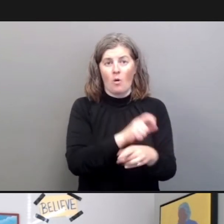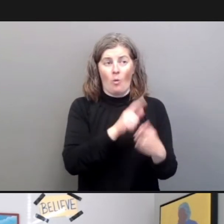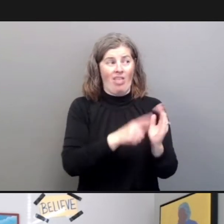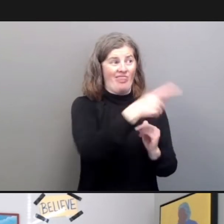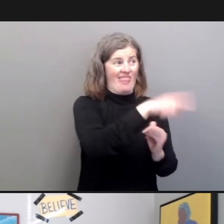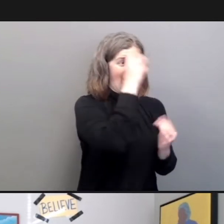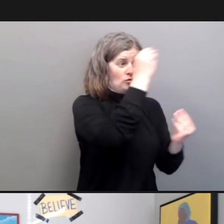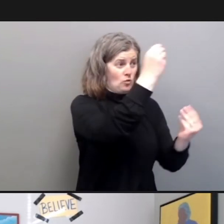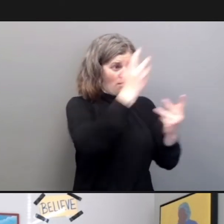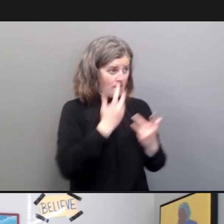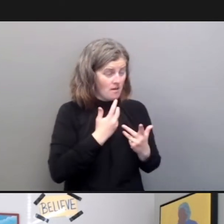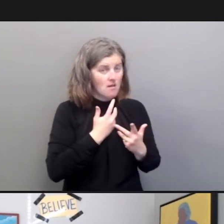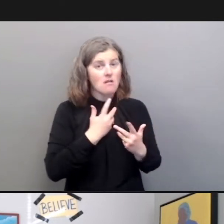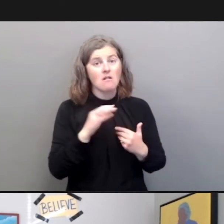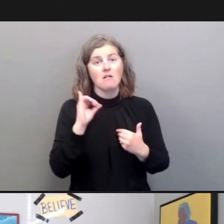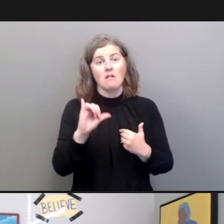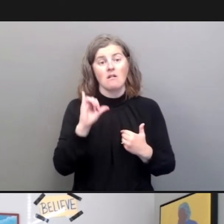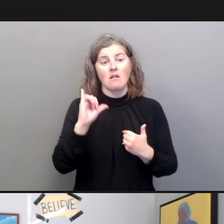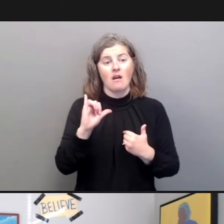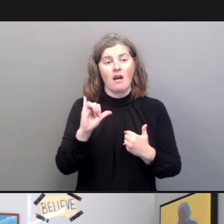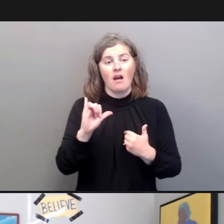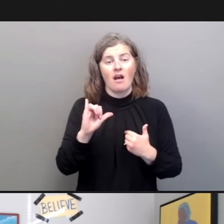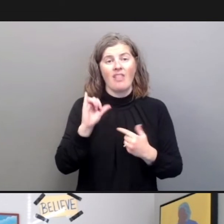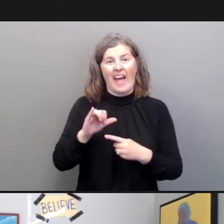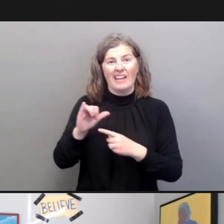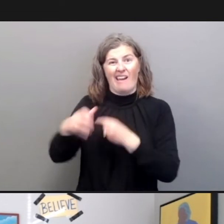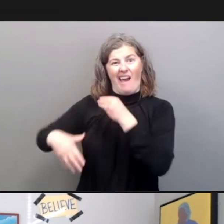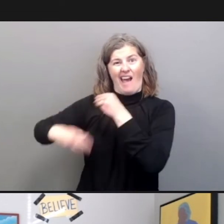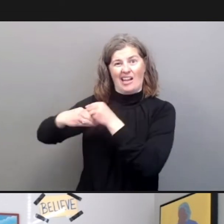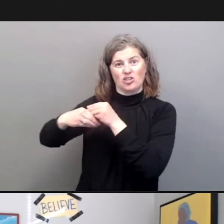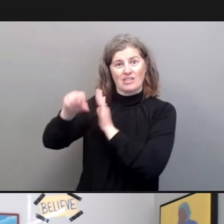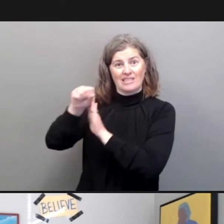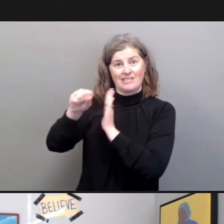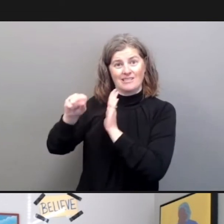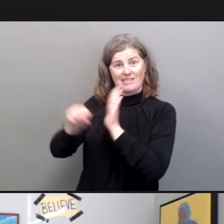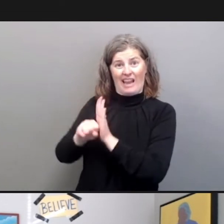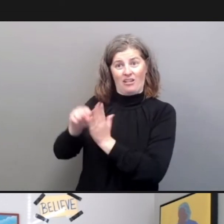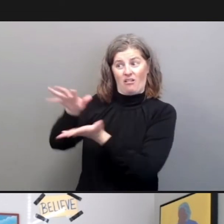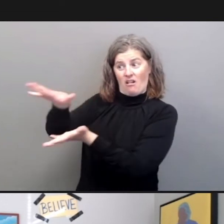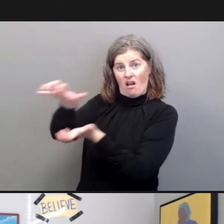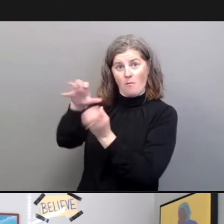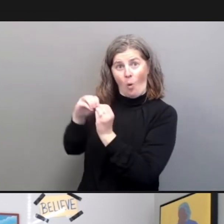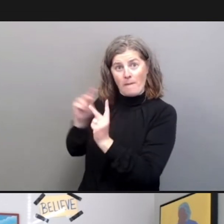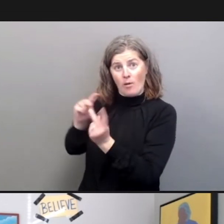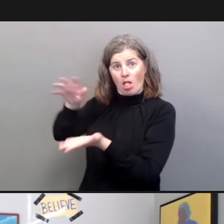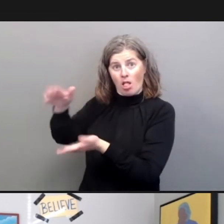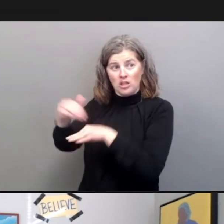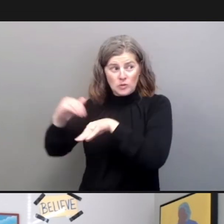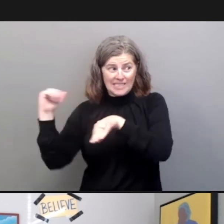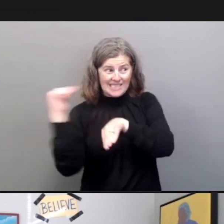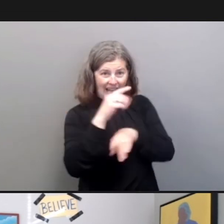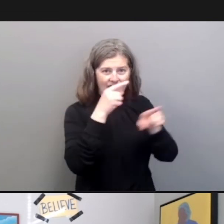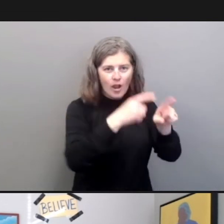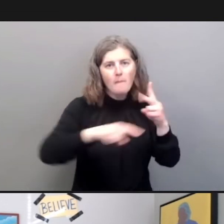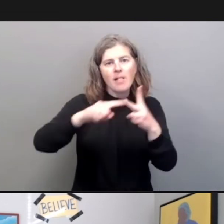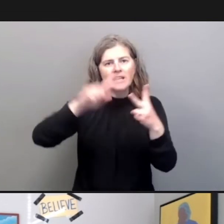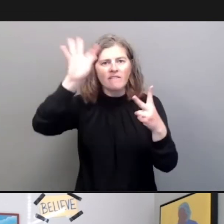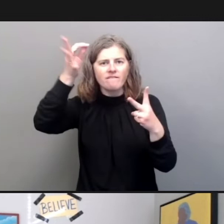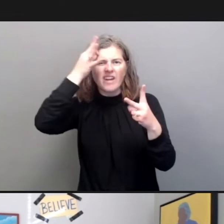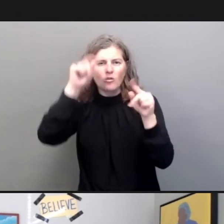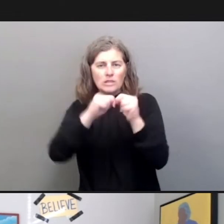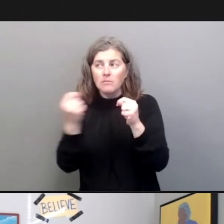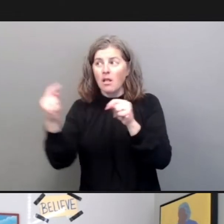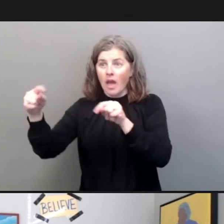received is the surge staffing that the state was able to send out there along with the federal team.